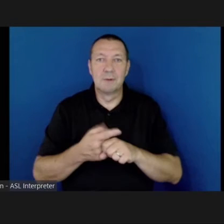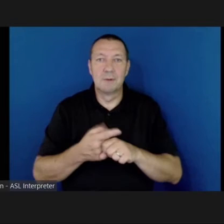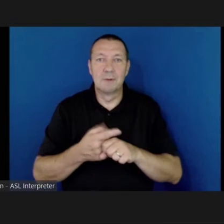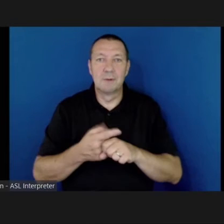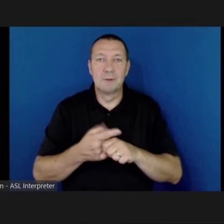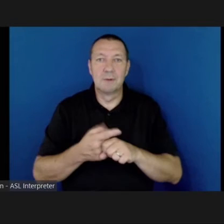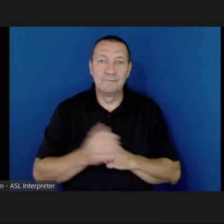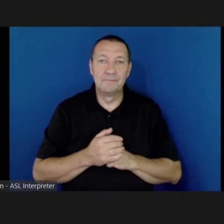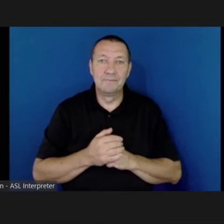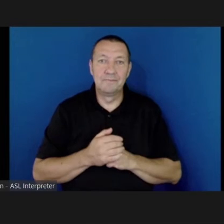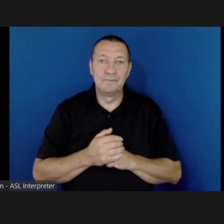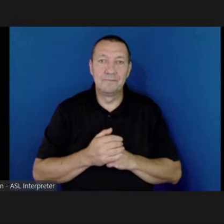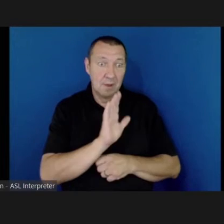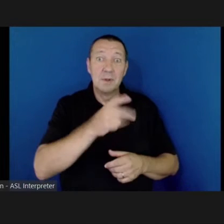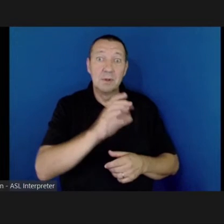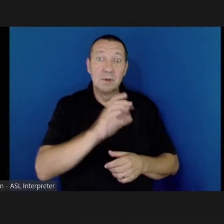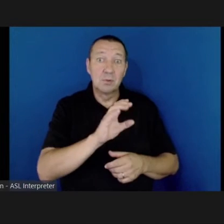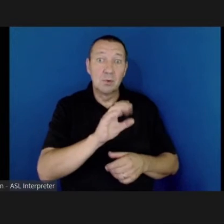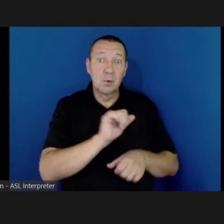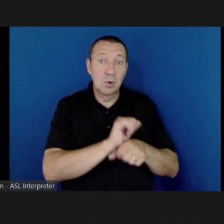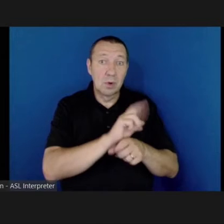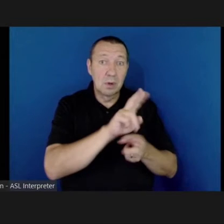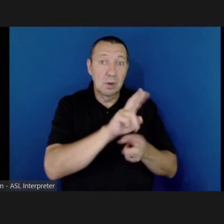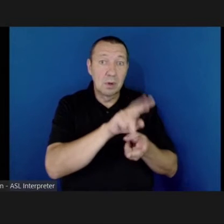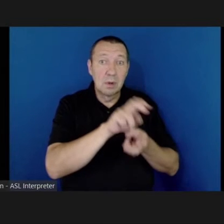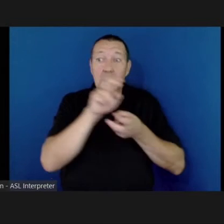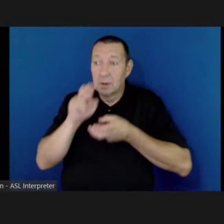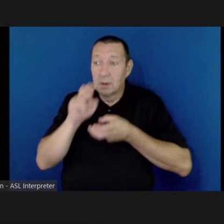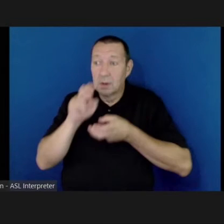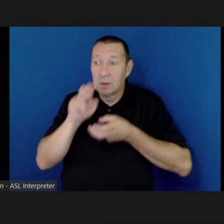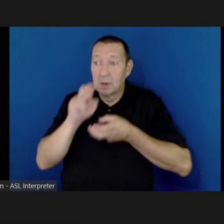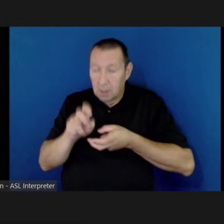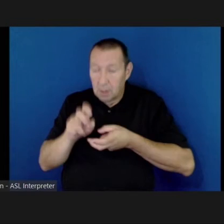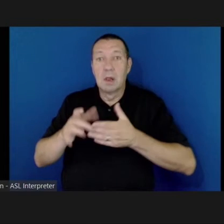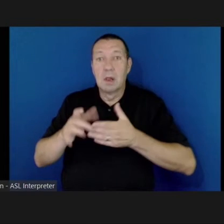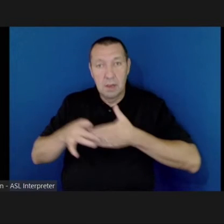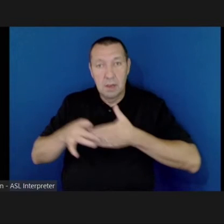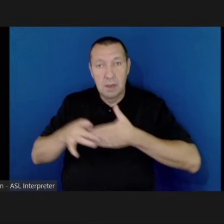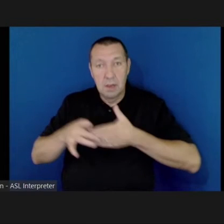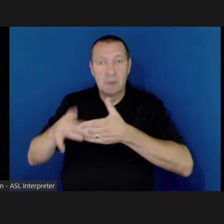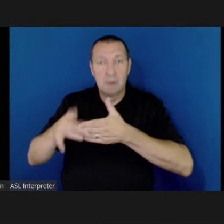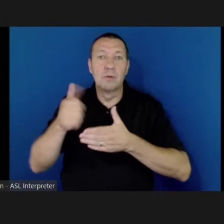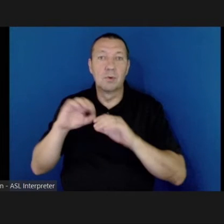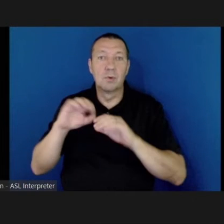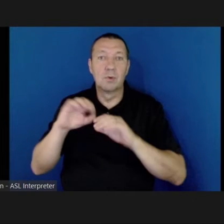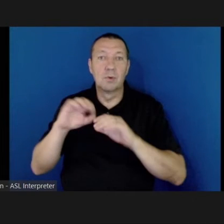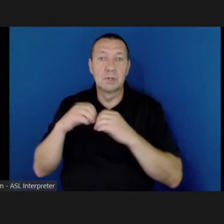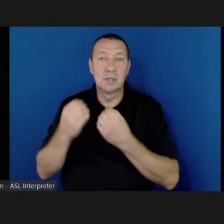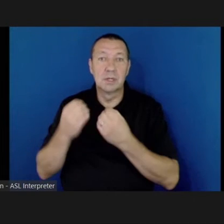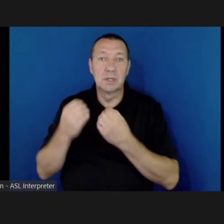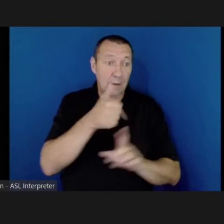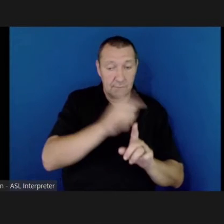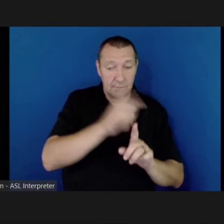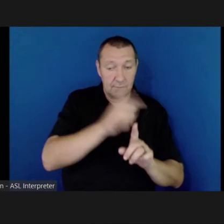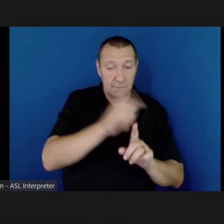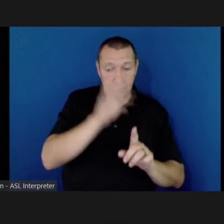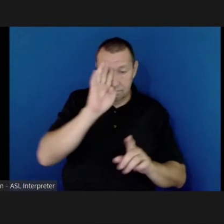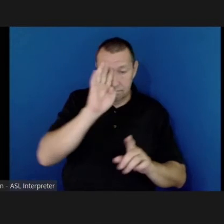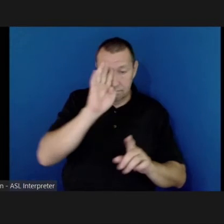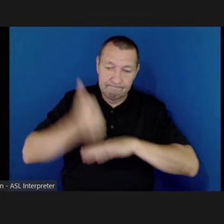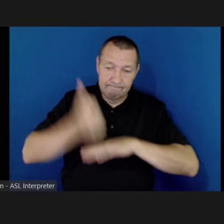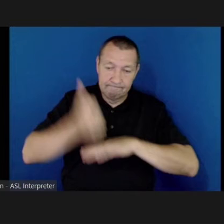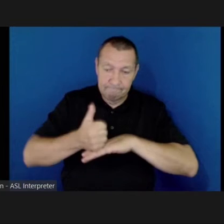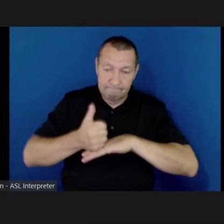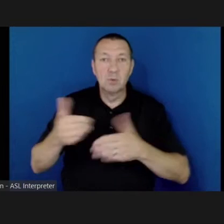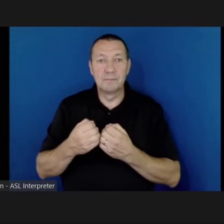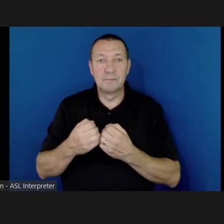their Peace Corps work into other organizations that they have led or in fact created. The Deborah